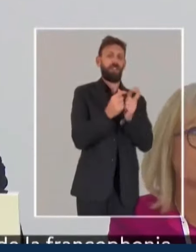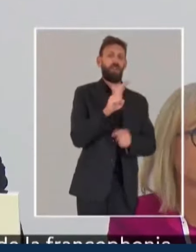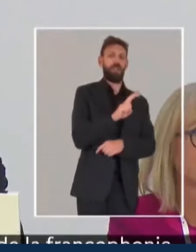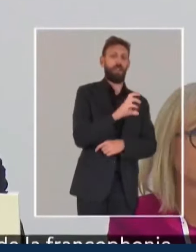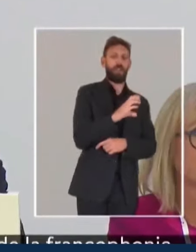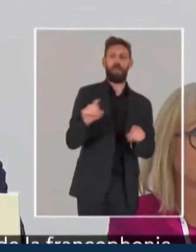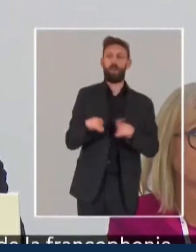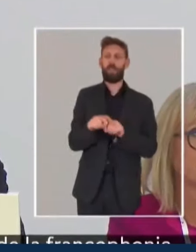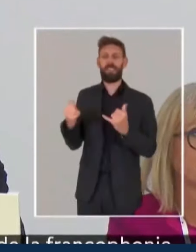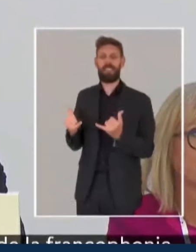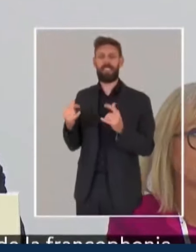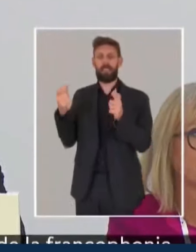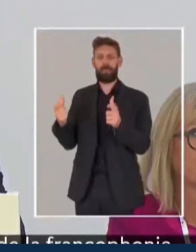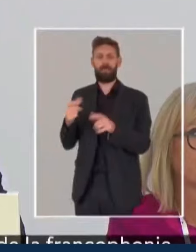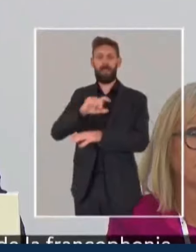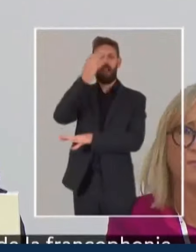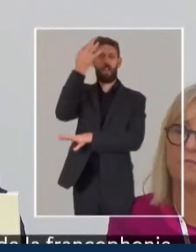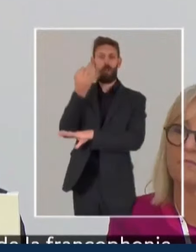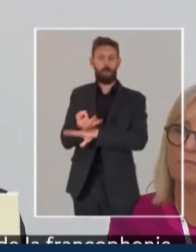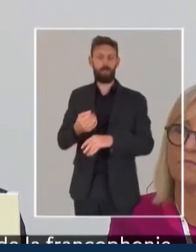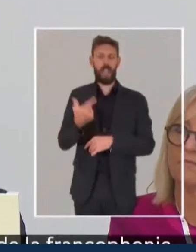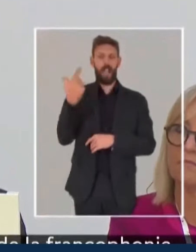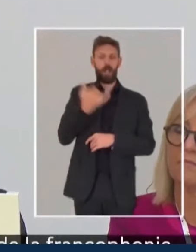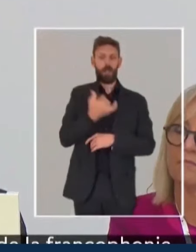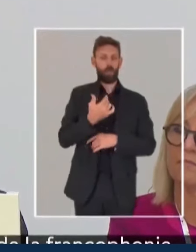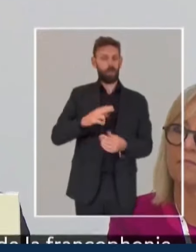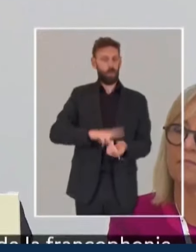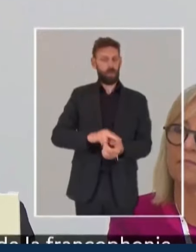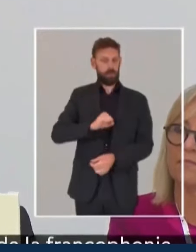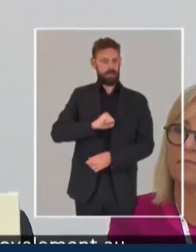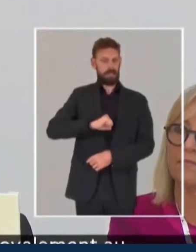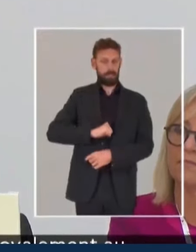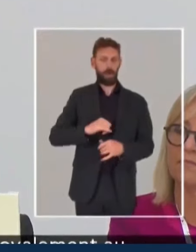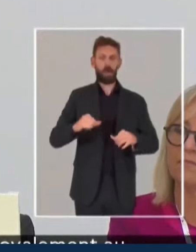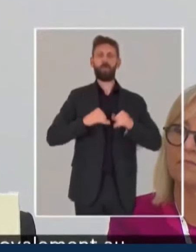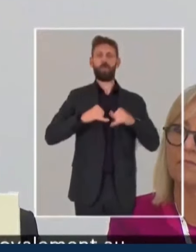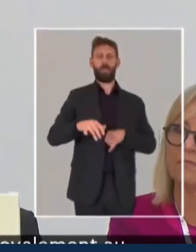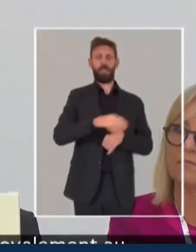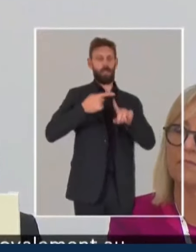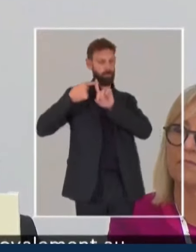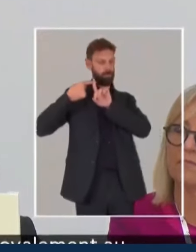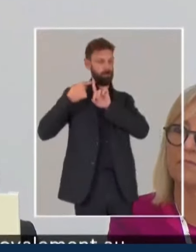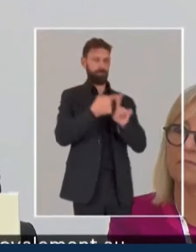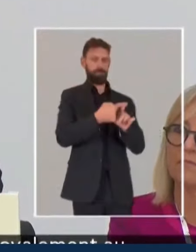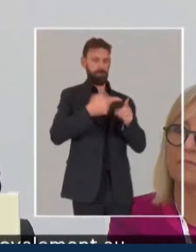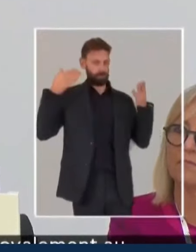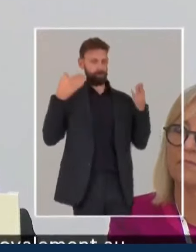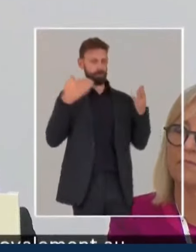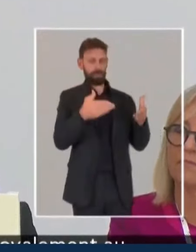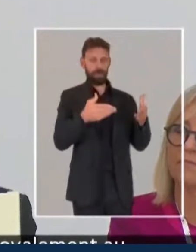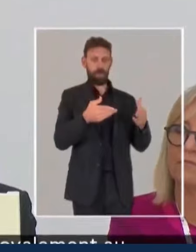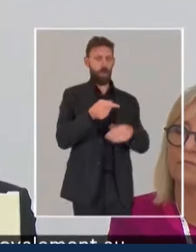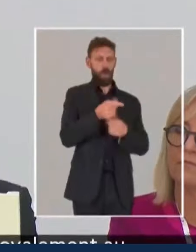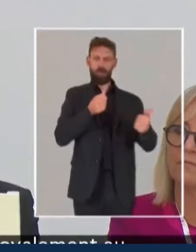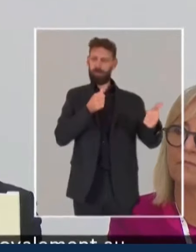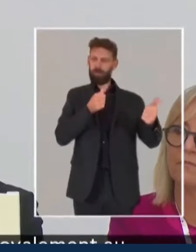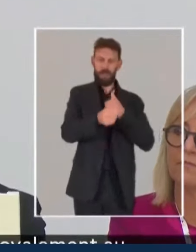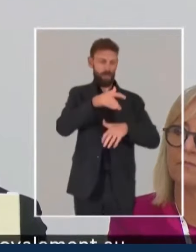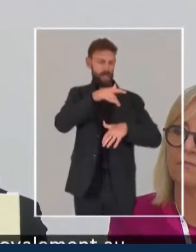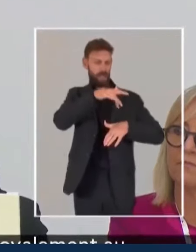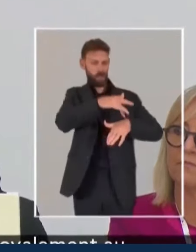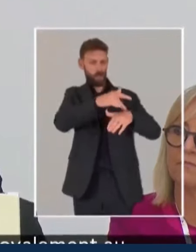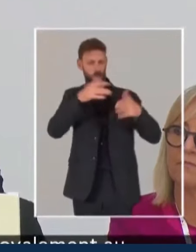peace to other troubled regions of the world like the Middle East, as well as the halting of the war in Ukraine. The